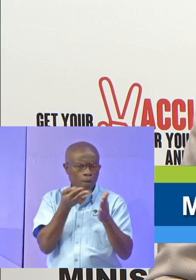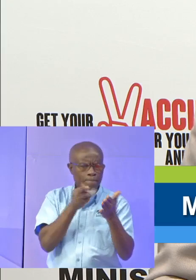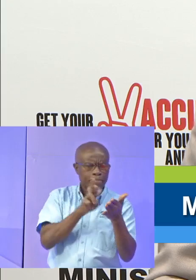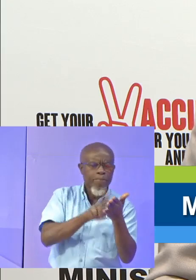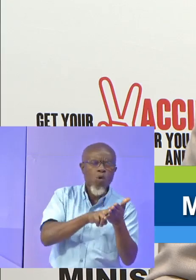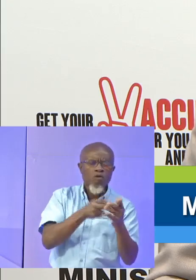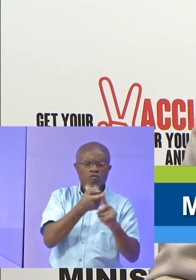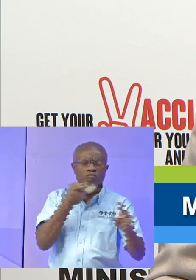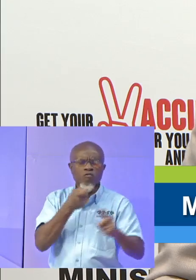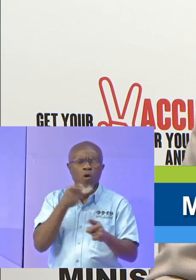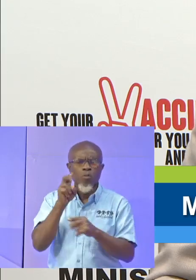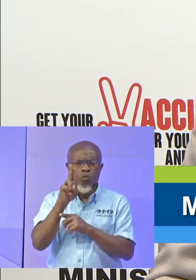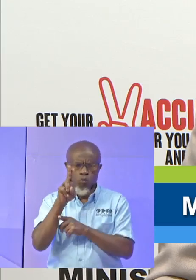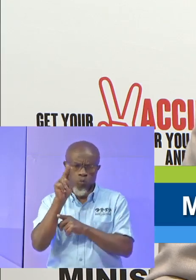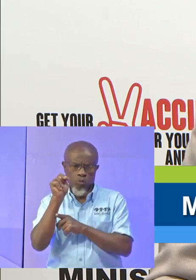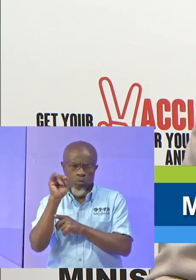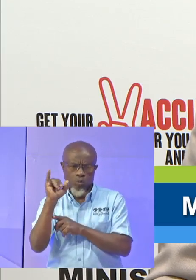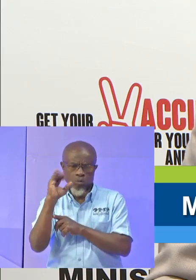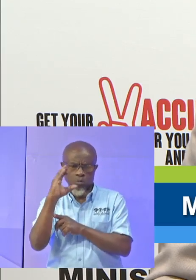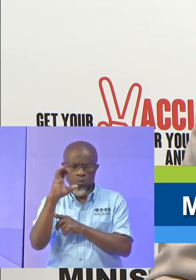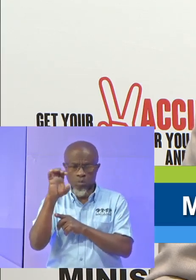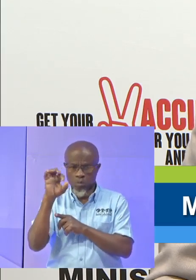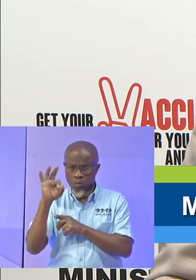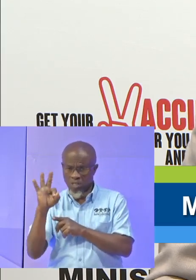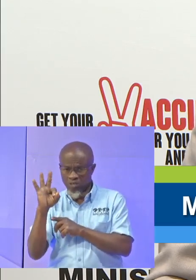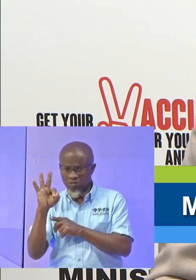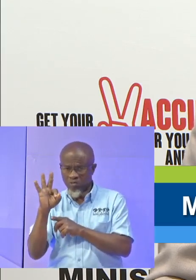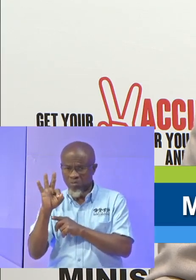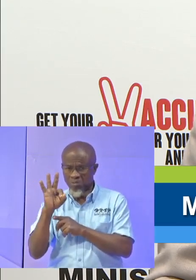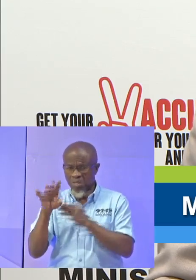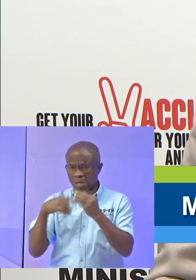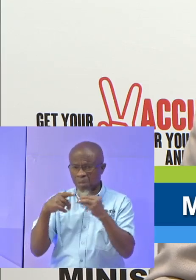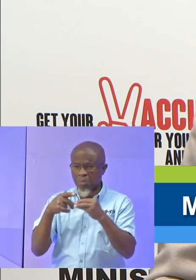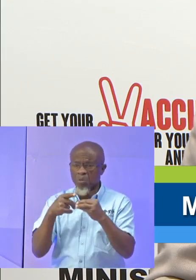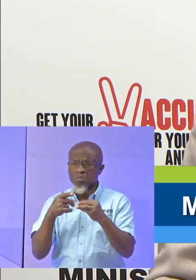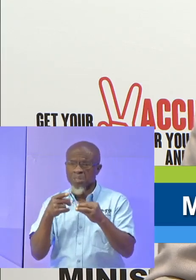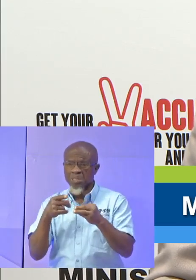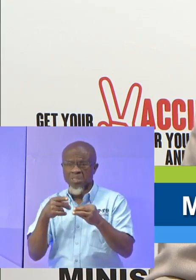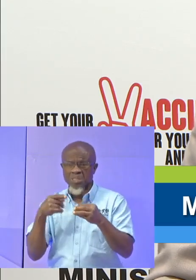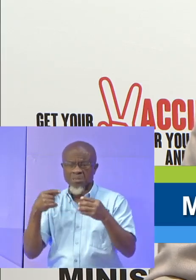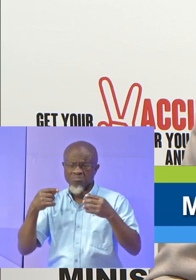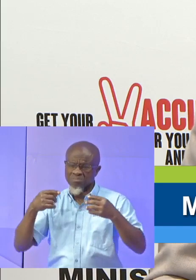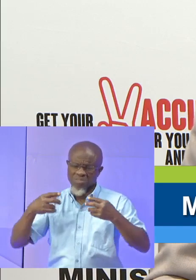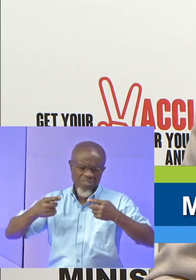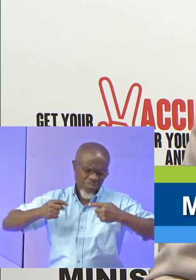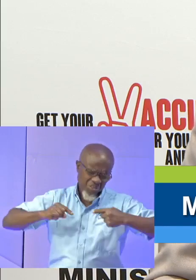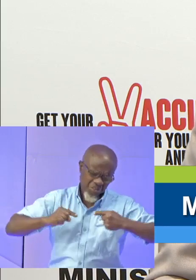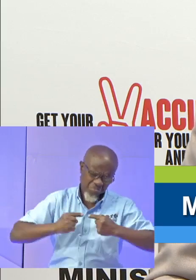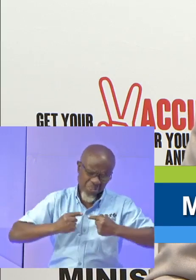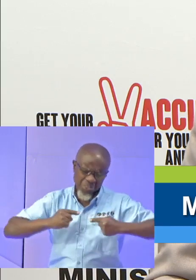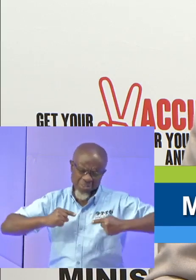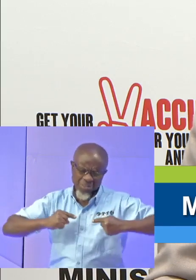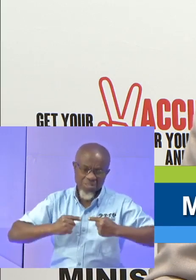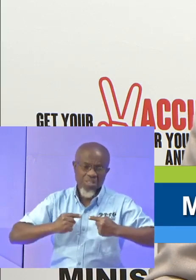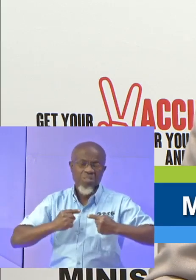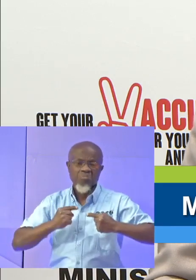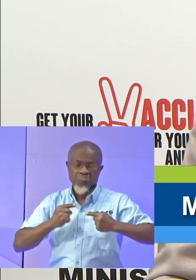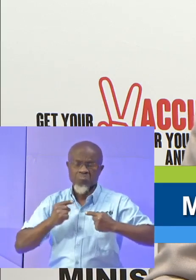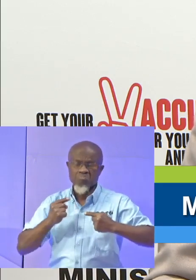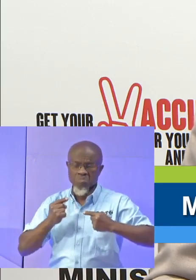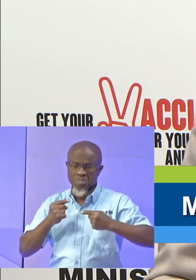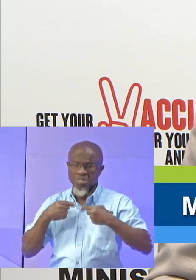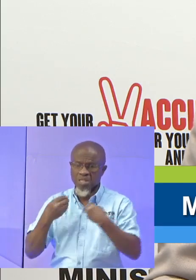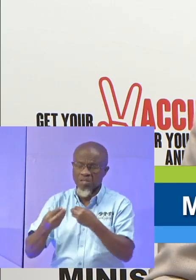the harm that is being done by keeping children away from physical classes. So we at the Ministry of